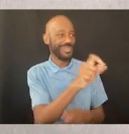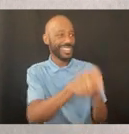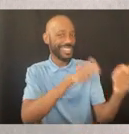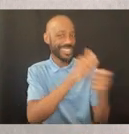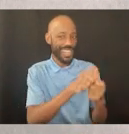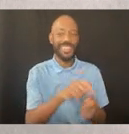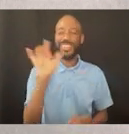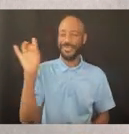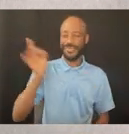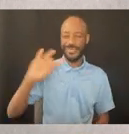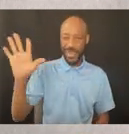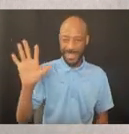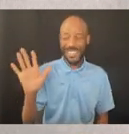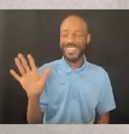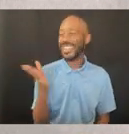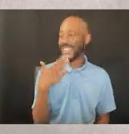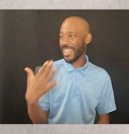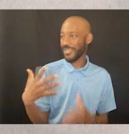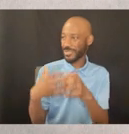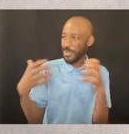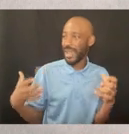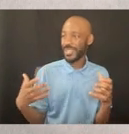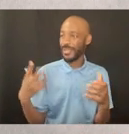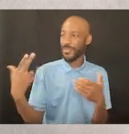is fabulous. Thank you so much for joining us.